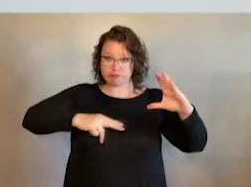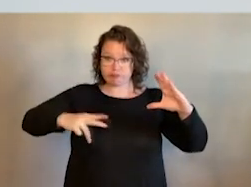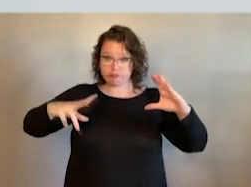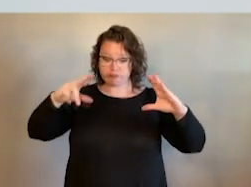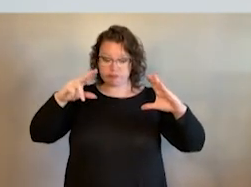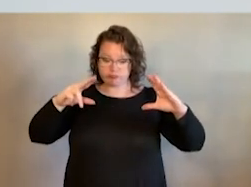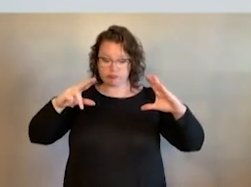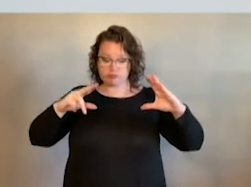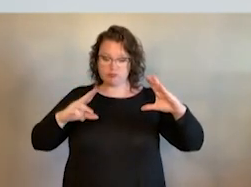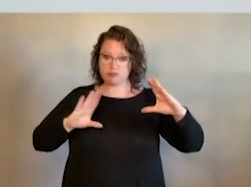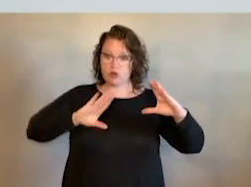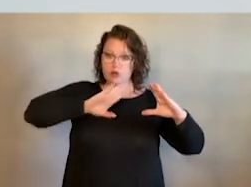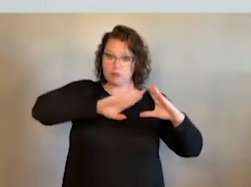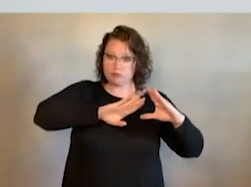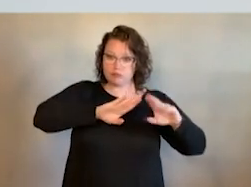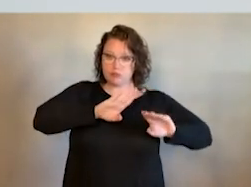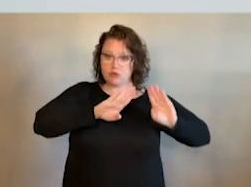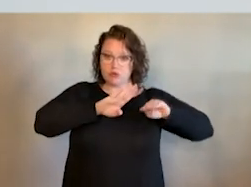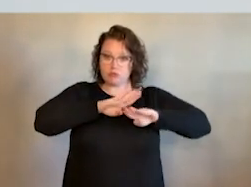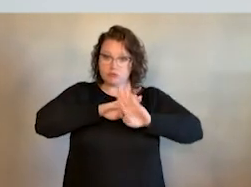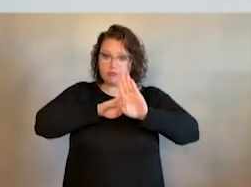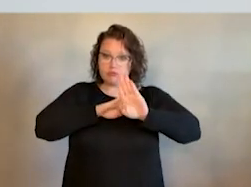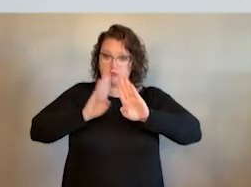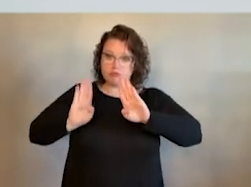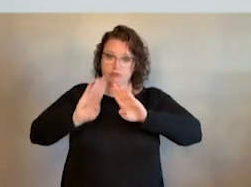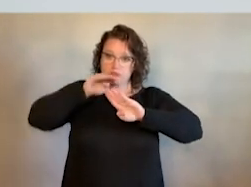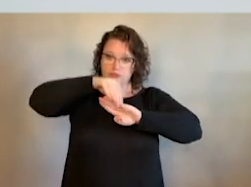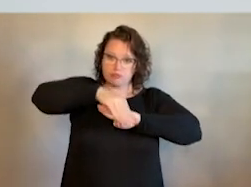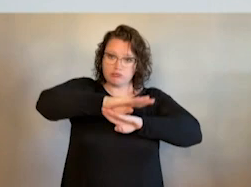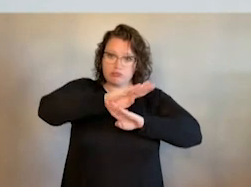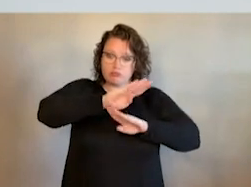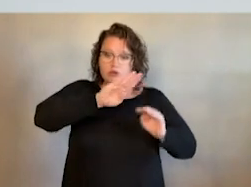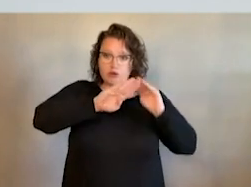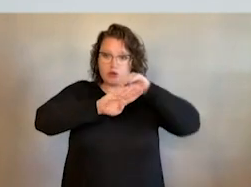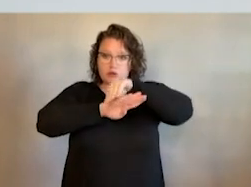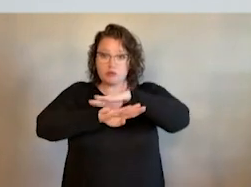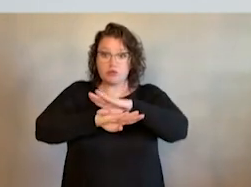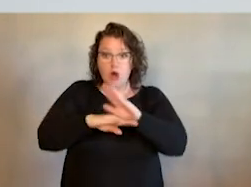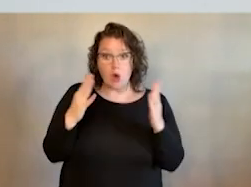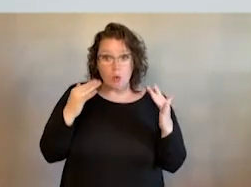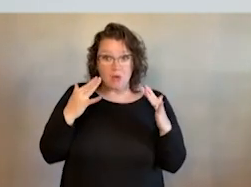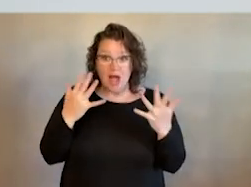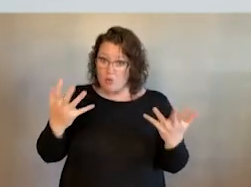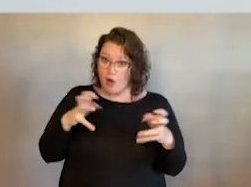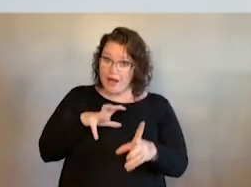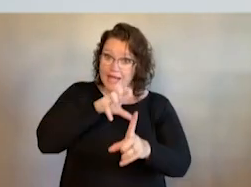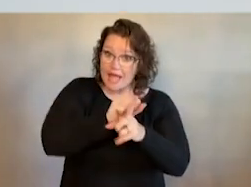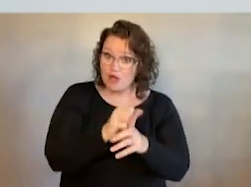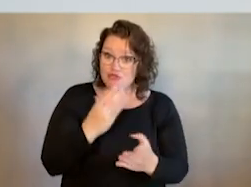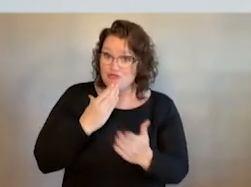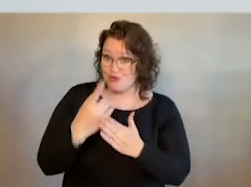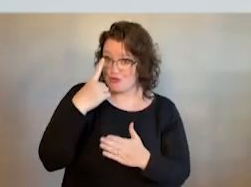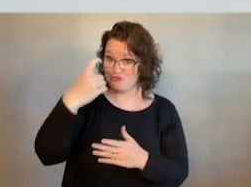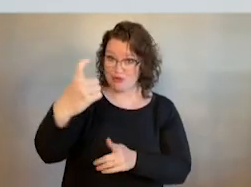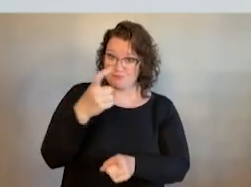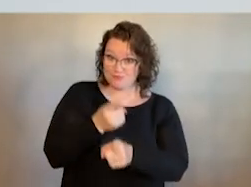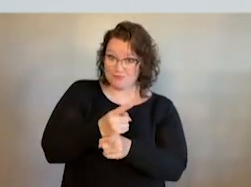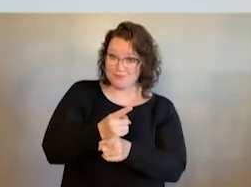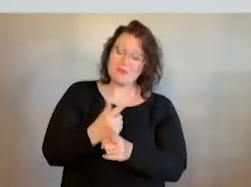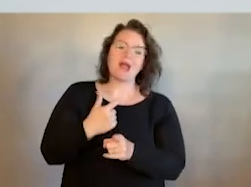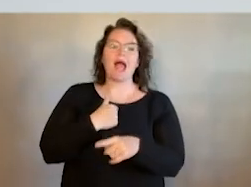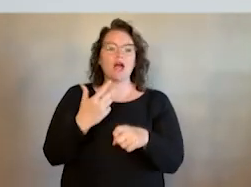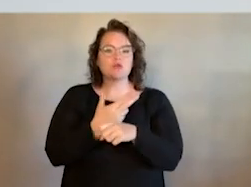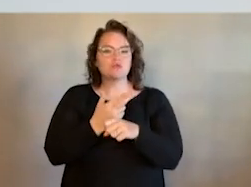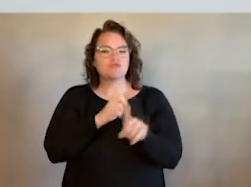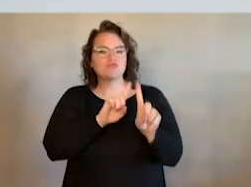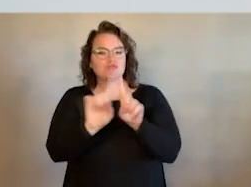push your lines through each other and weave them in and out to let those good dreams in and keep the bad dreams out. I use lots of different colors to show how